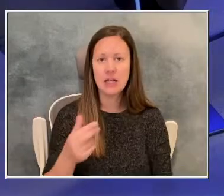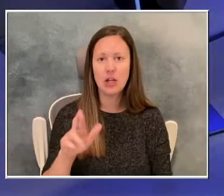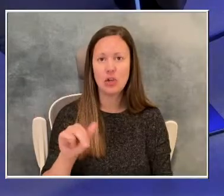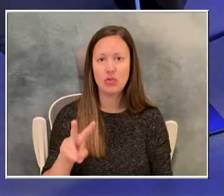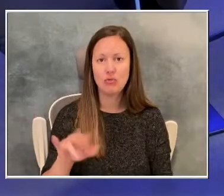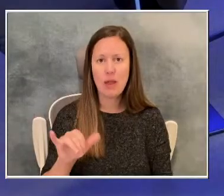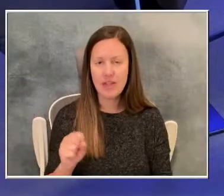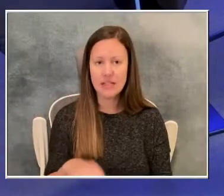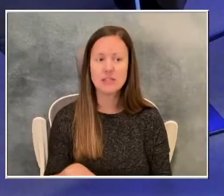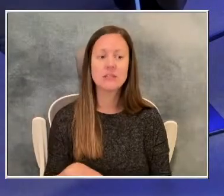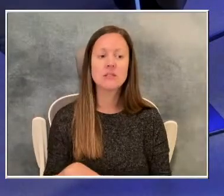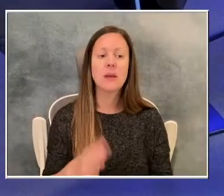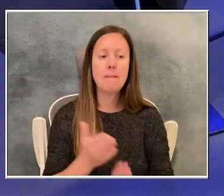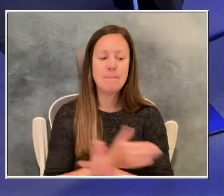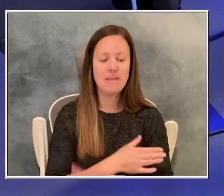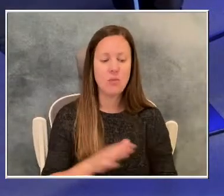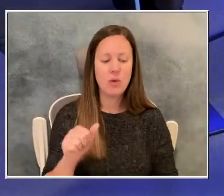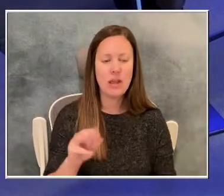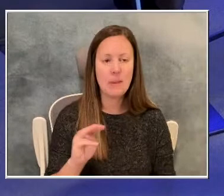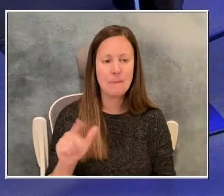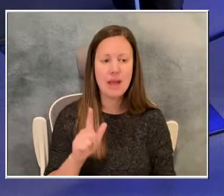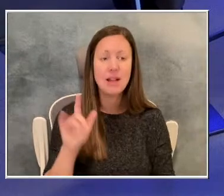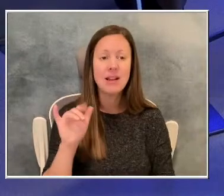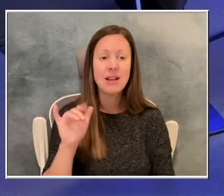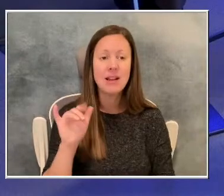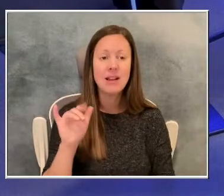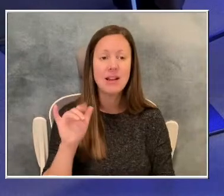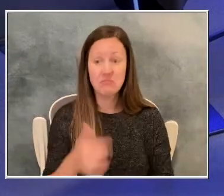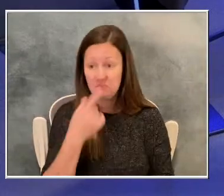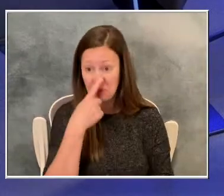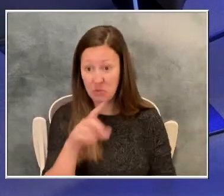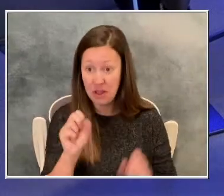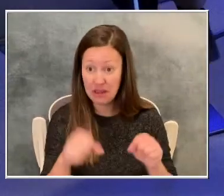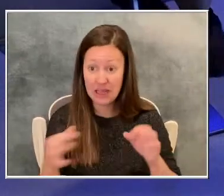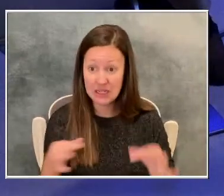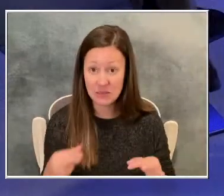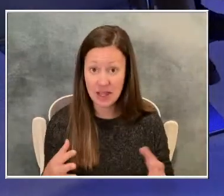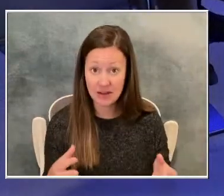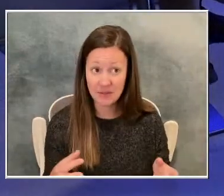is is it okay, right? Yeah, absolutely. Sorry, I asked you.